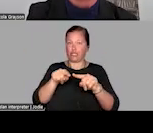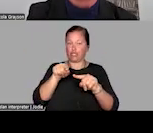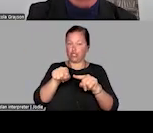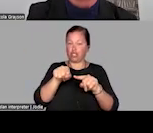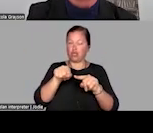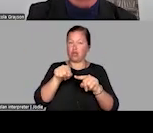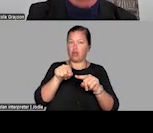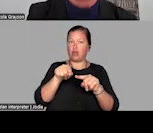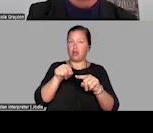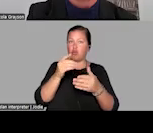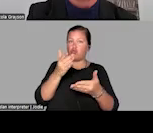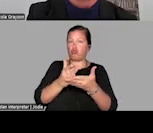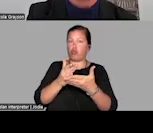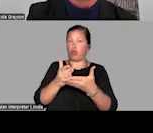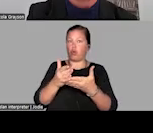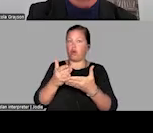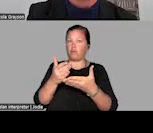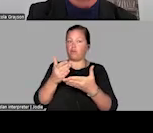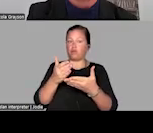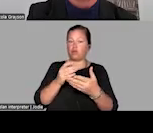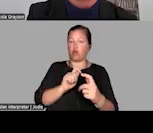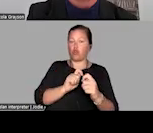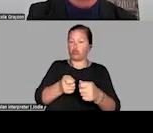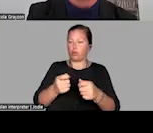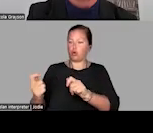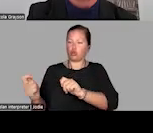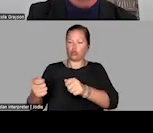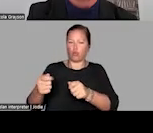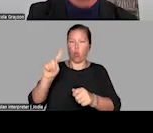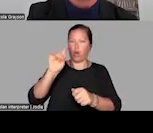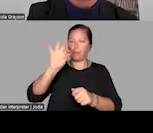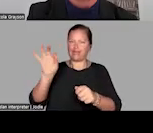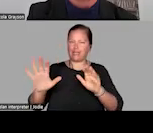image, the attribution and the contribution of that early work.